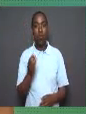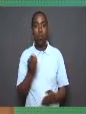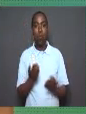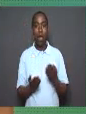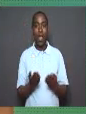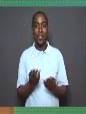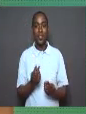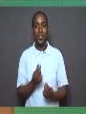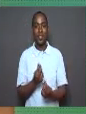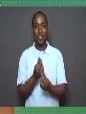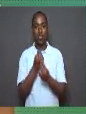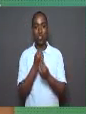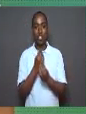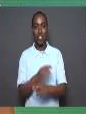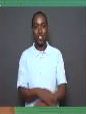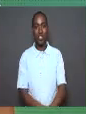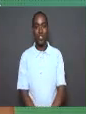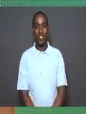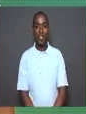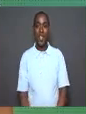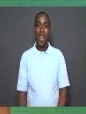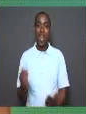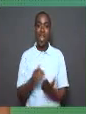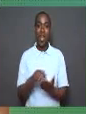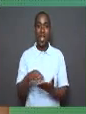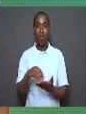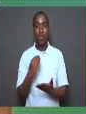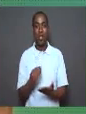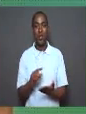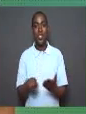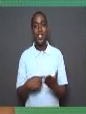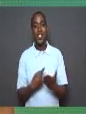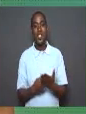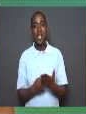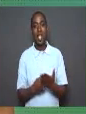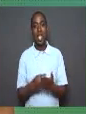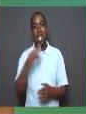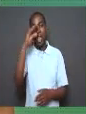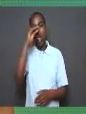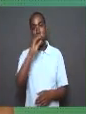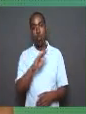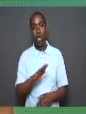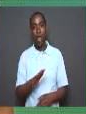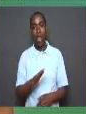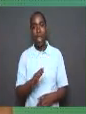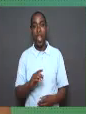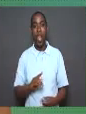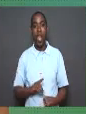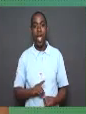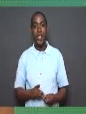nutrition. We will also learn about the human digestive